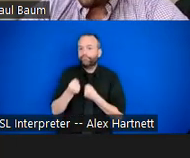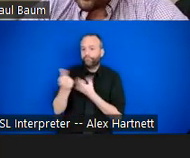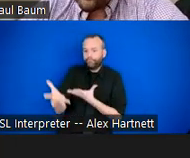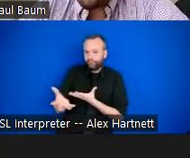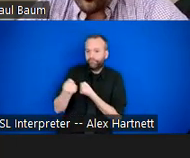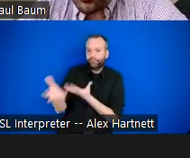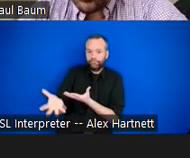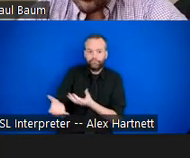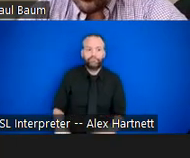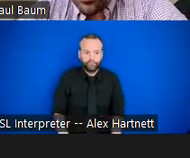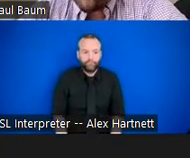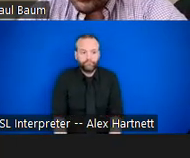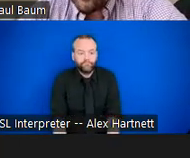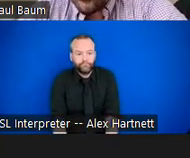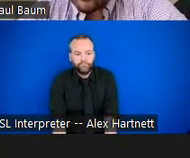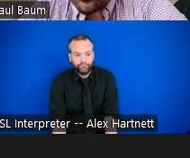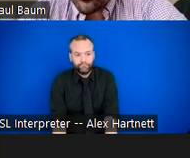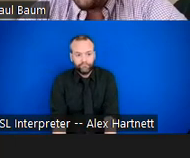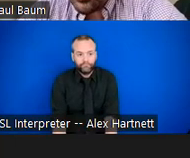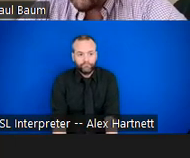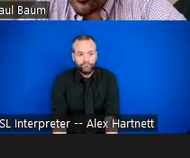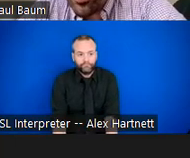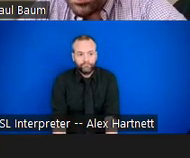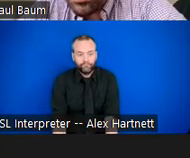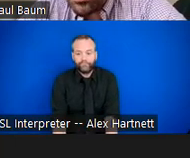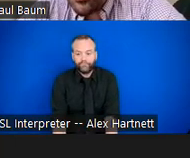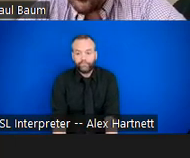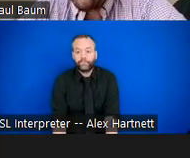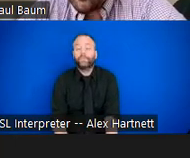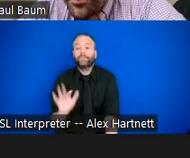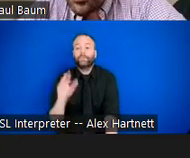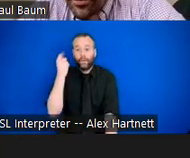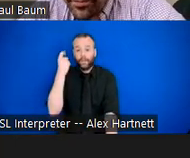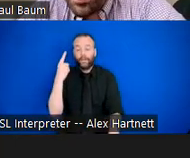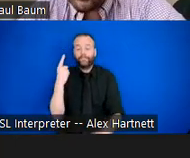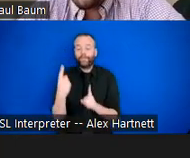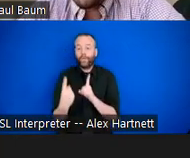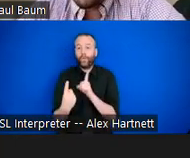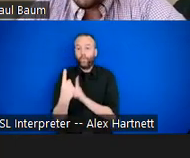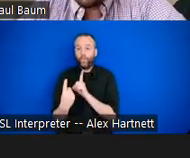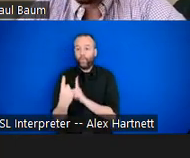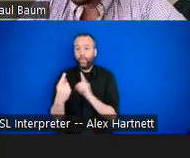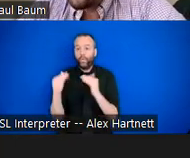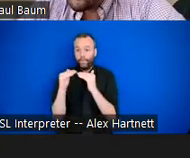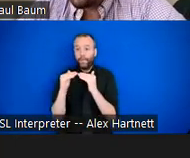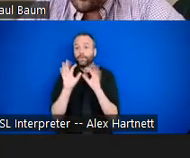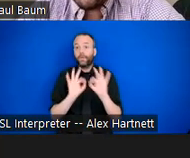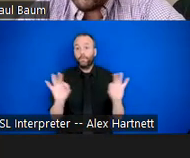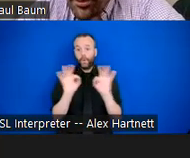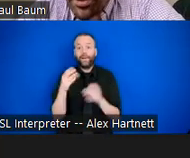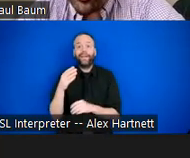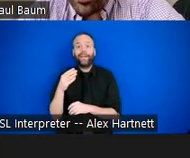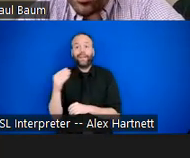Protective, and also groups, I will say that too. Peer groups, therapy groups, community